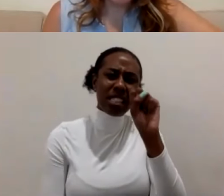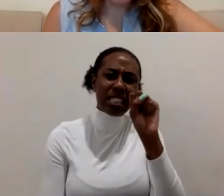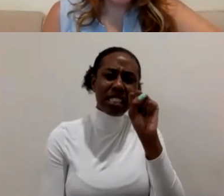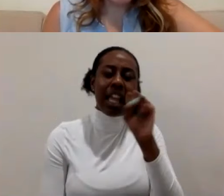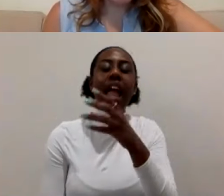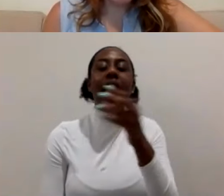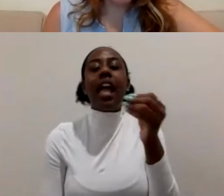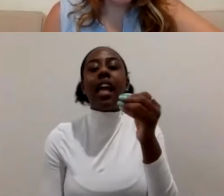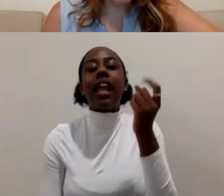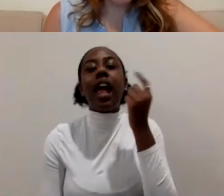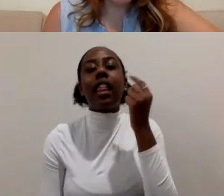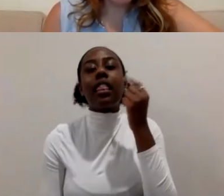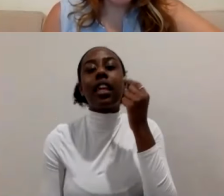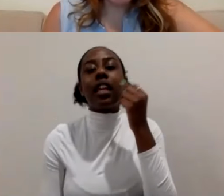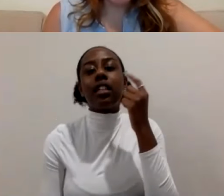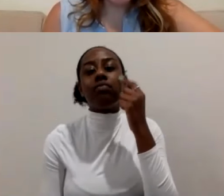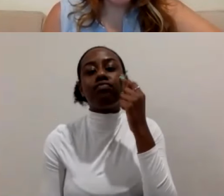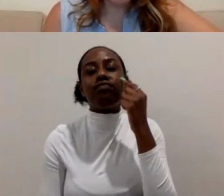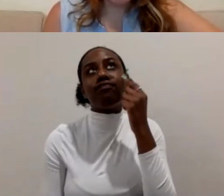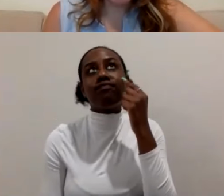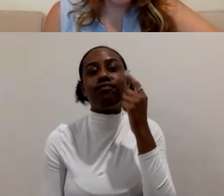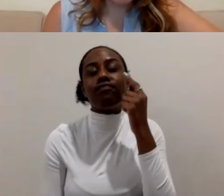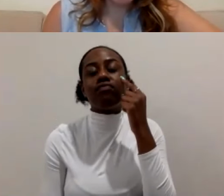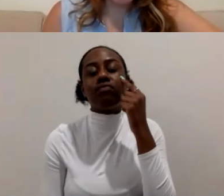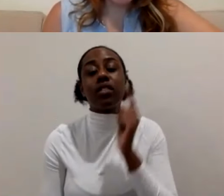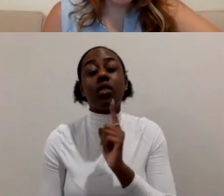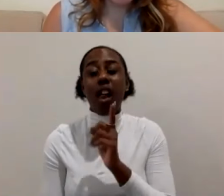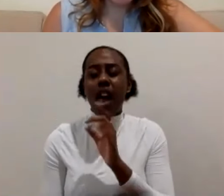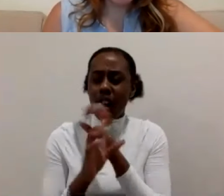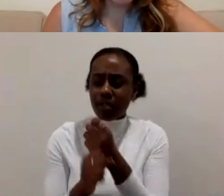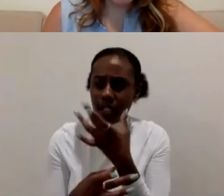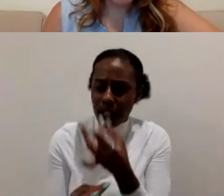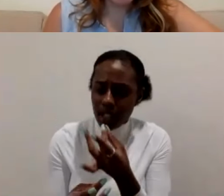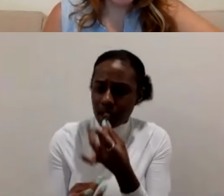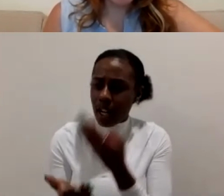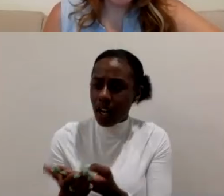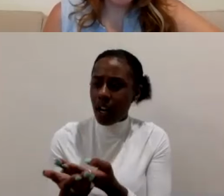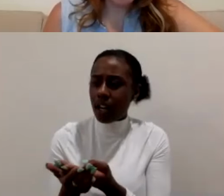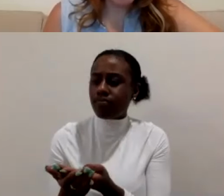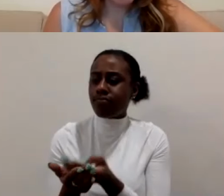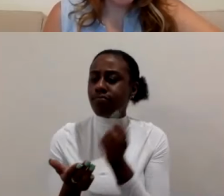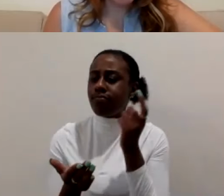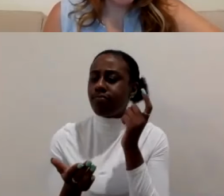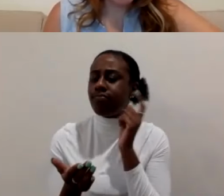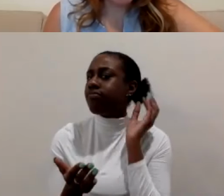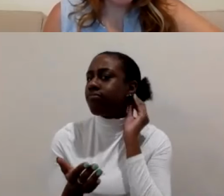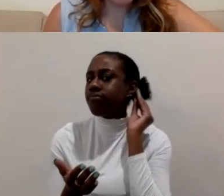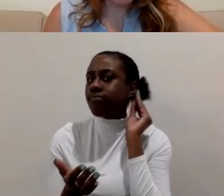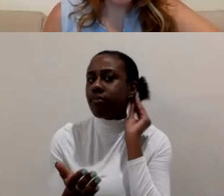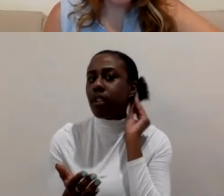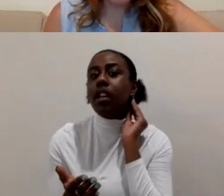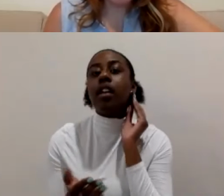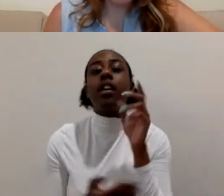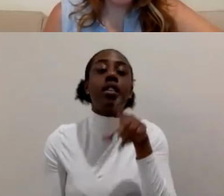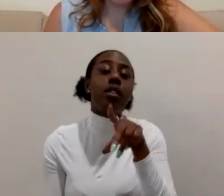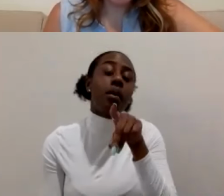I think one super interesting fact that we took away from it was that the Palmer raids were the